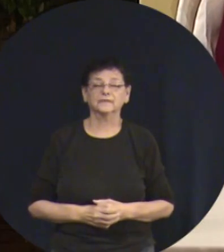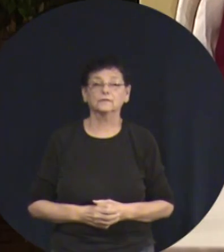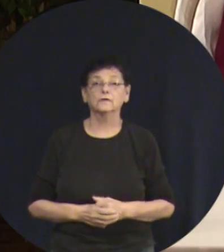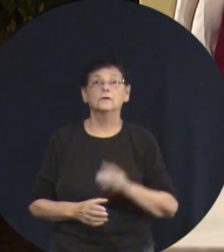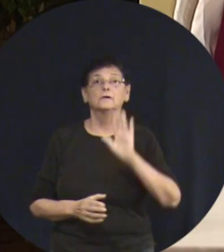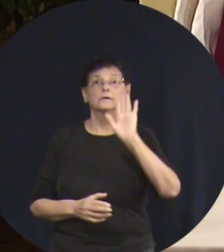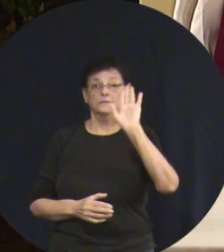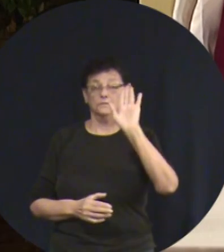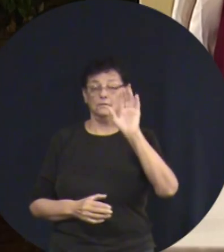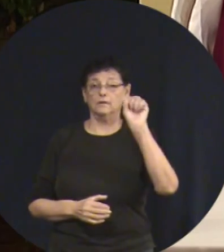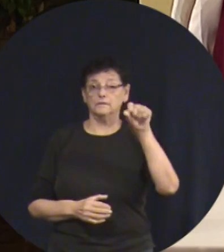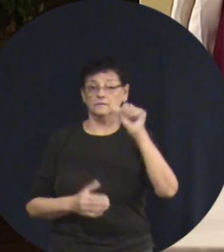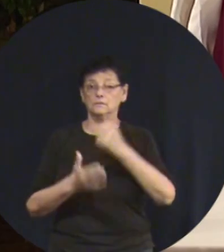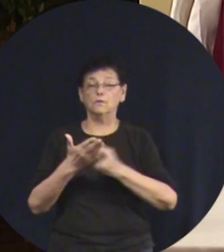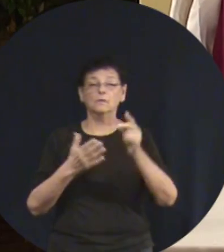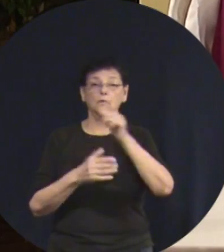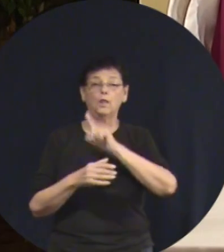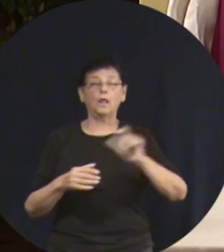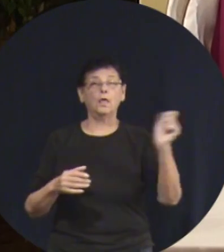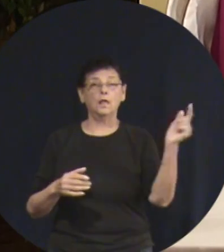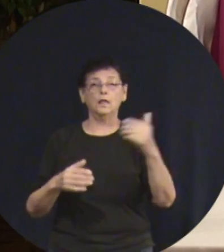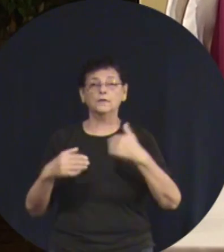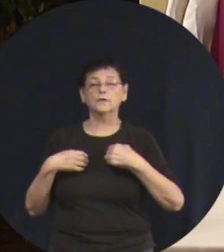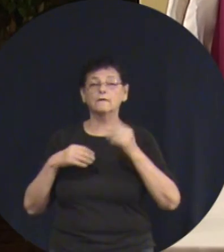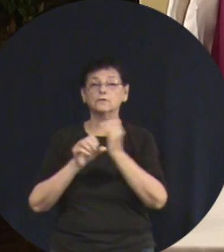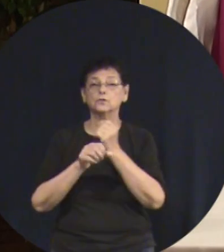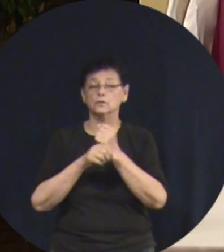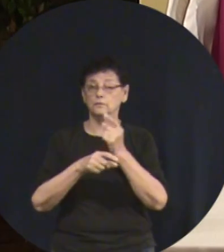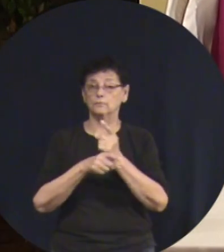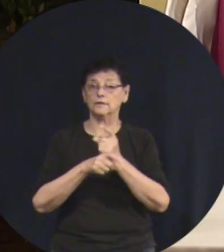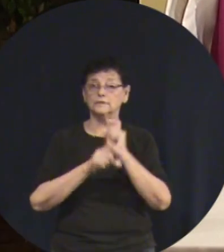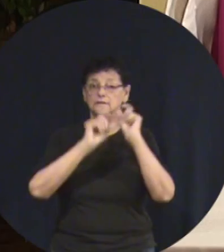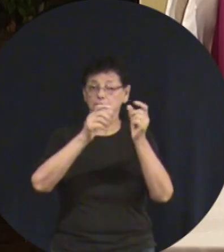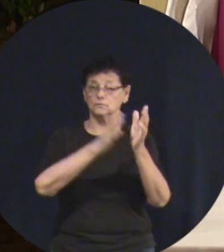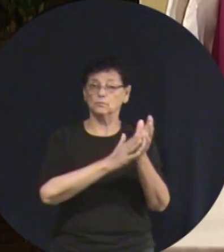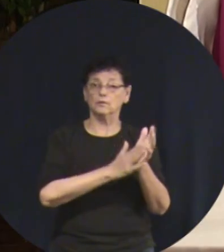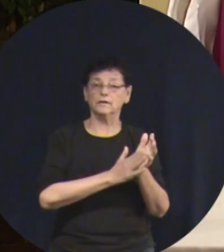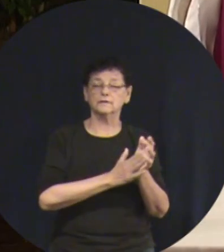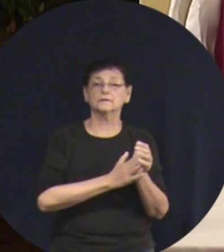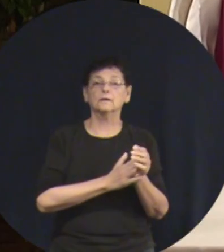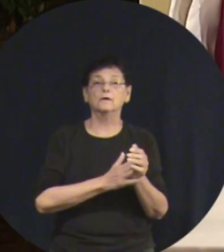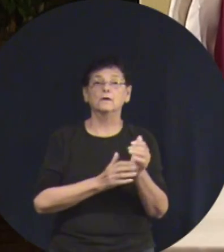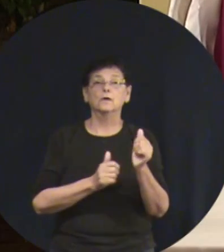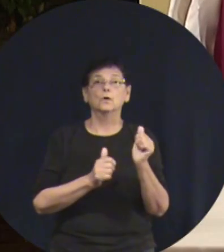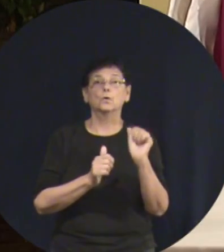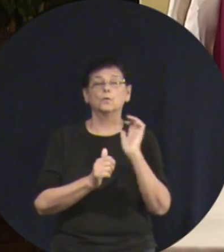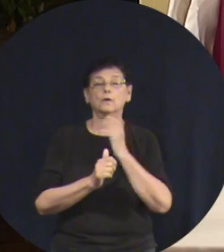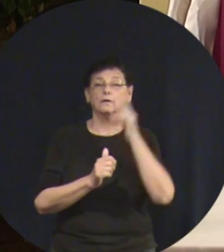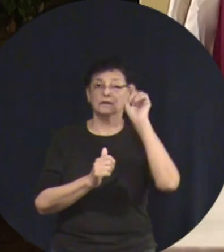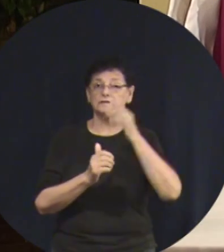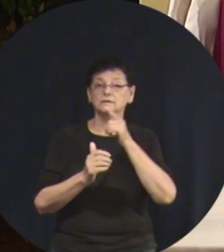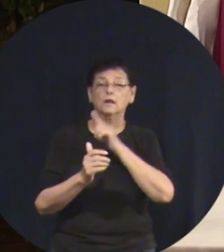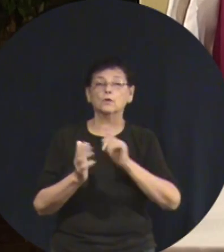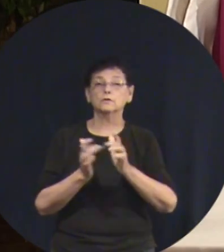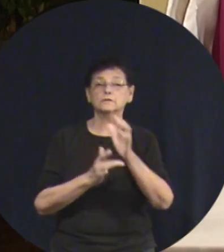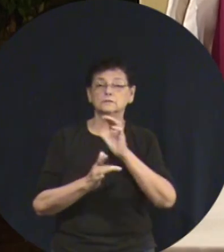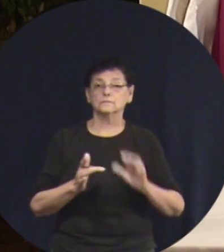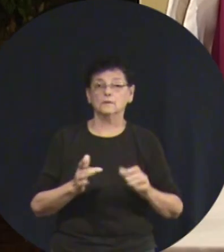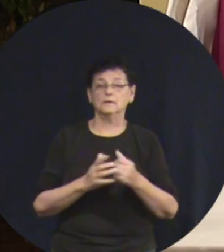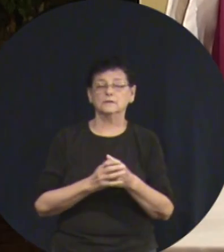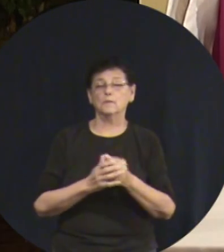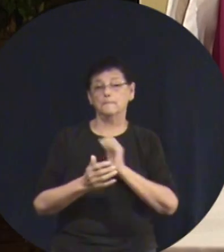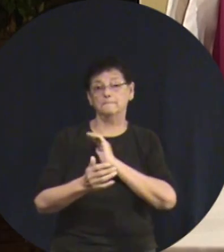highest. You are indeed holy, O Lord, and all you have created rightly gives you praise. For through your Son, our Lord Jesus